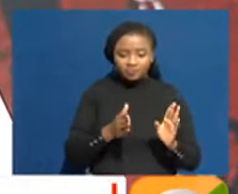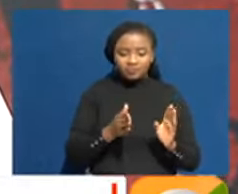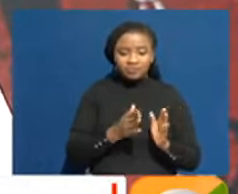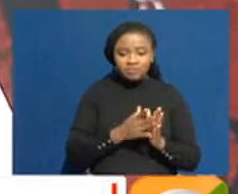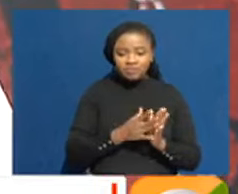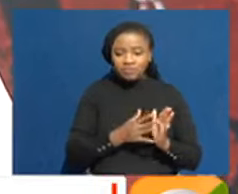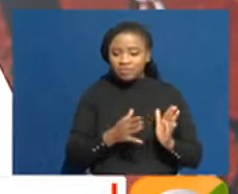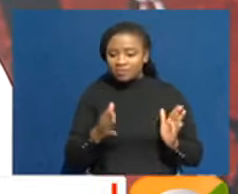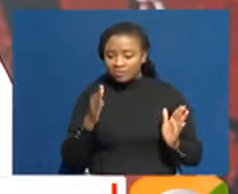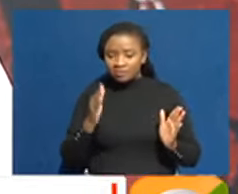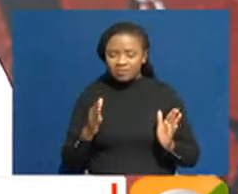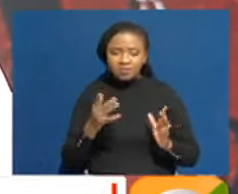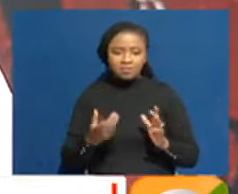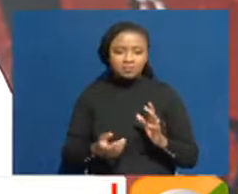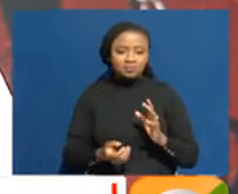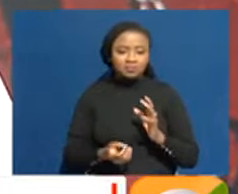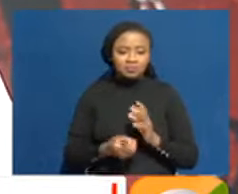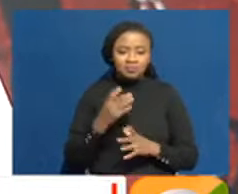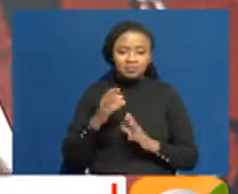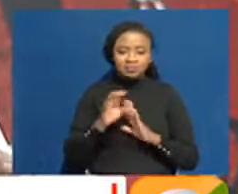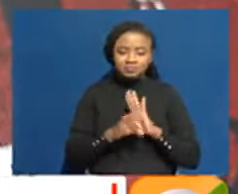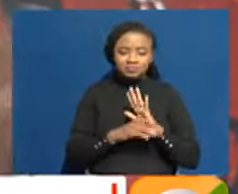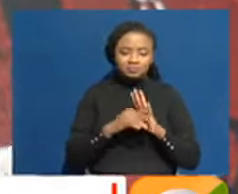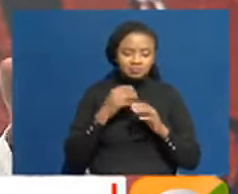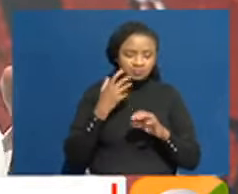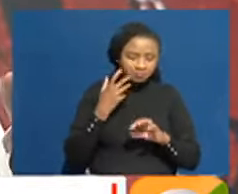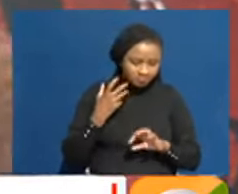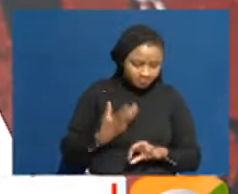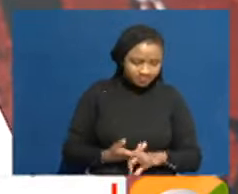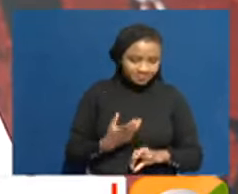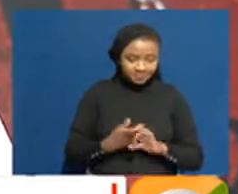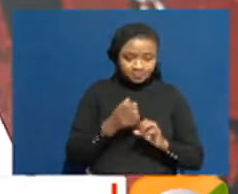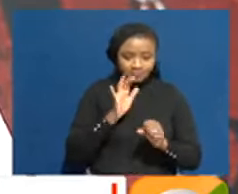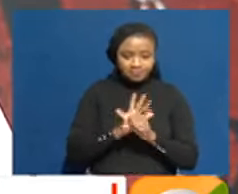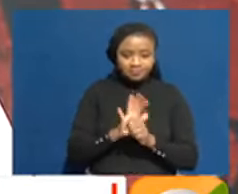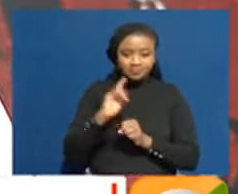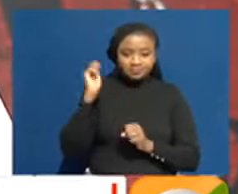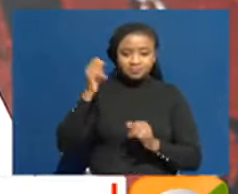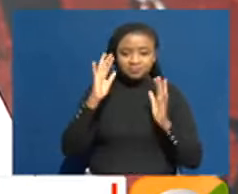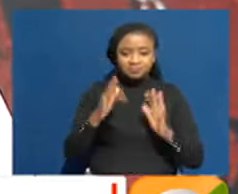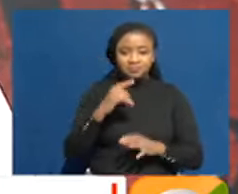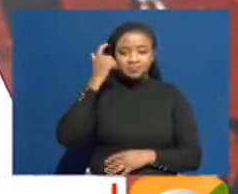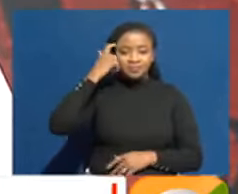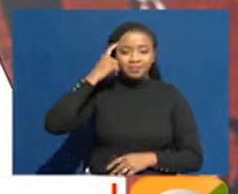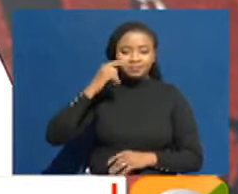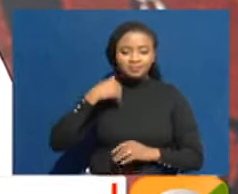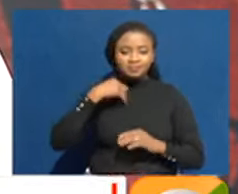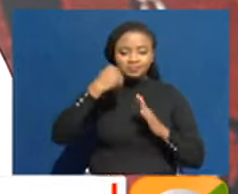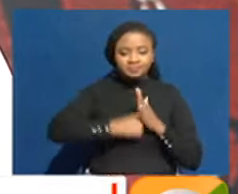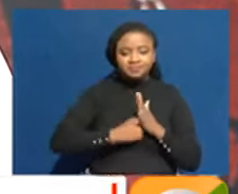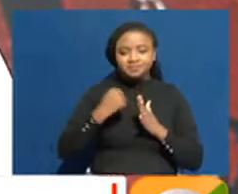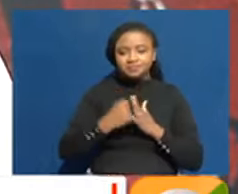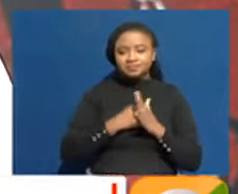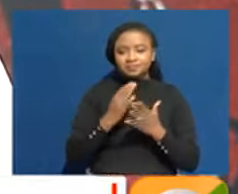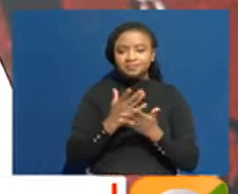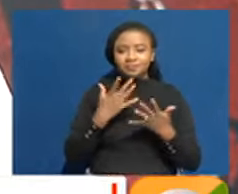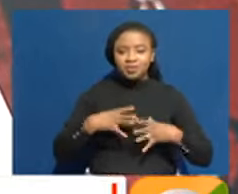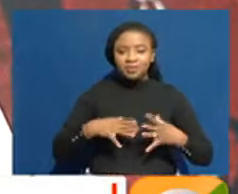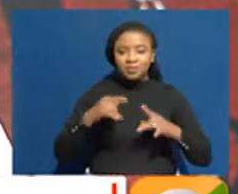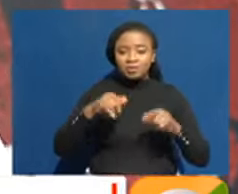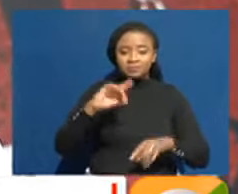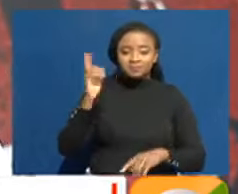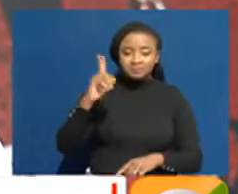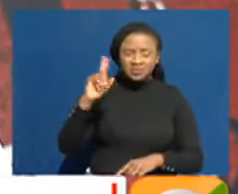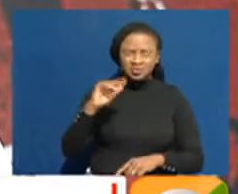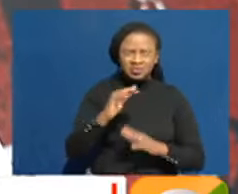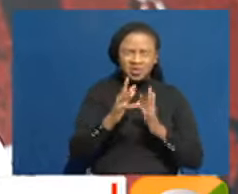It was really a struggle. Many Kenyans, many of them young, don't remember. But there was a time people in Nairobi were praying for a